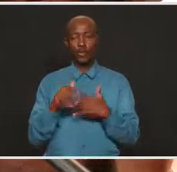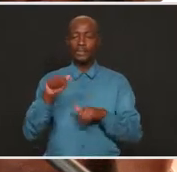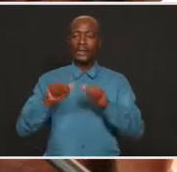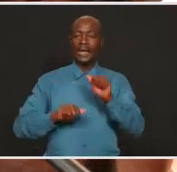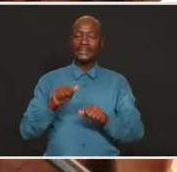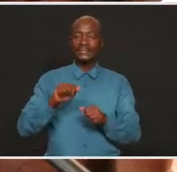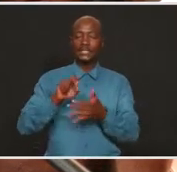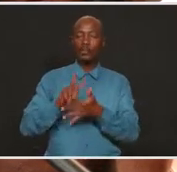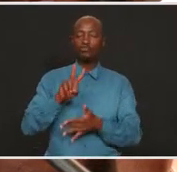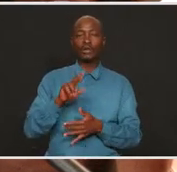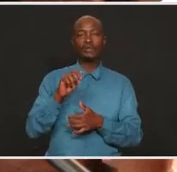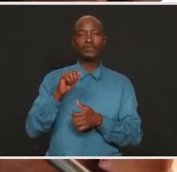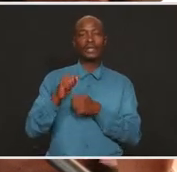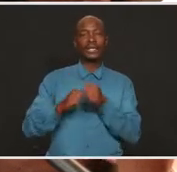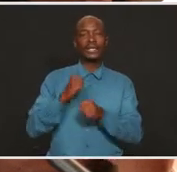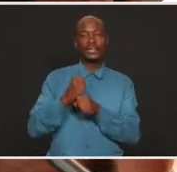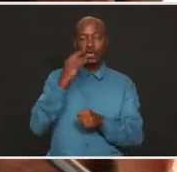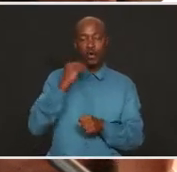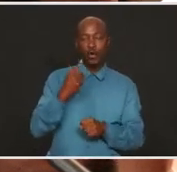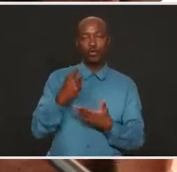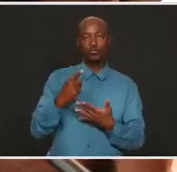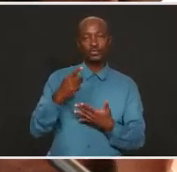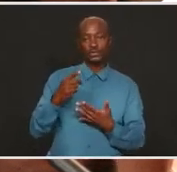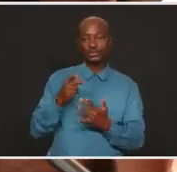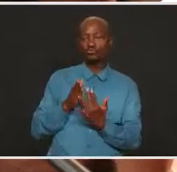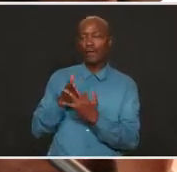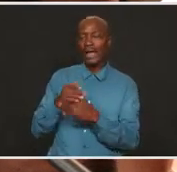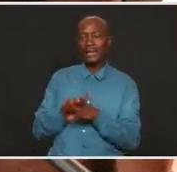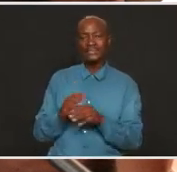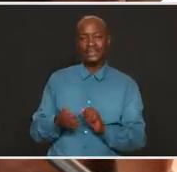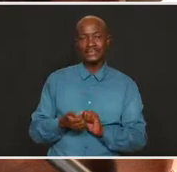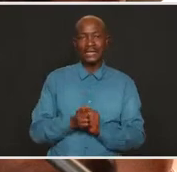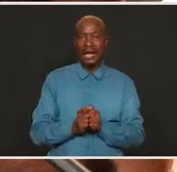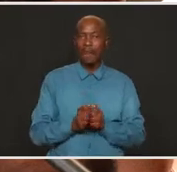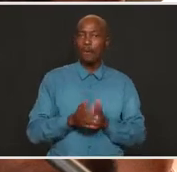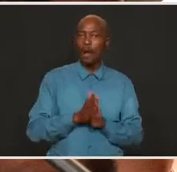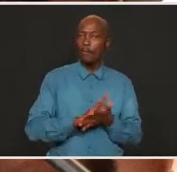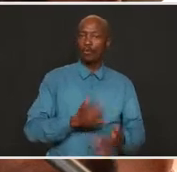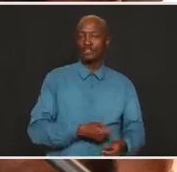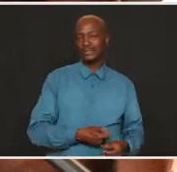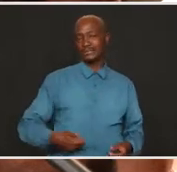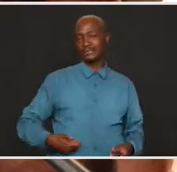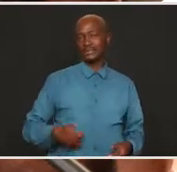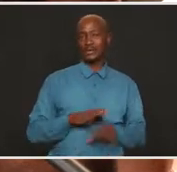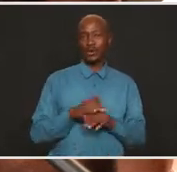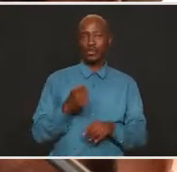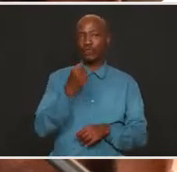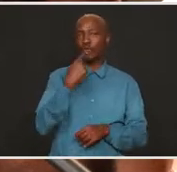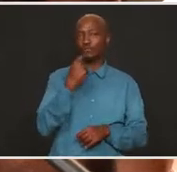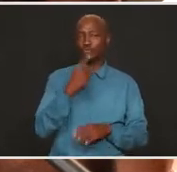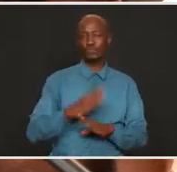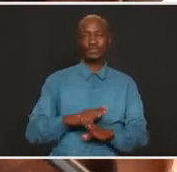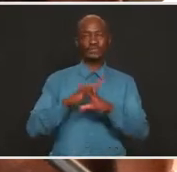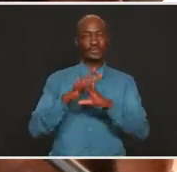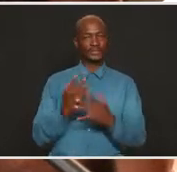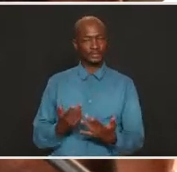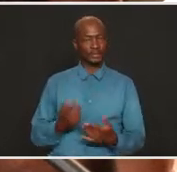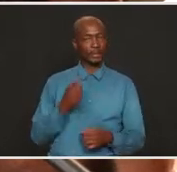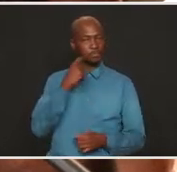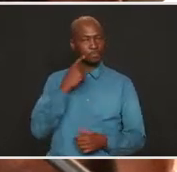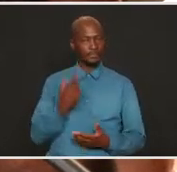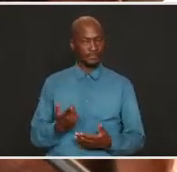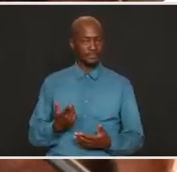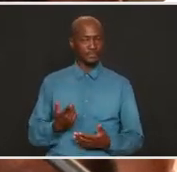a 12 year old learner to access abortion and all forms of contraception the